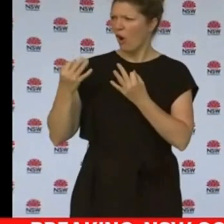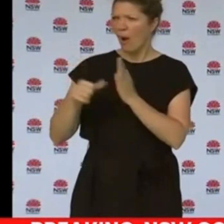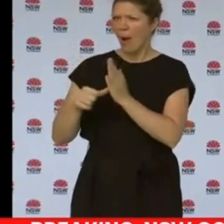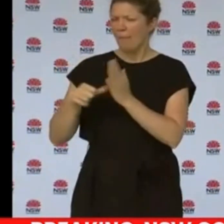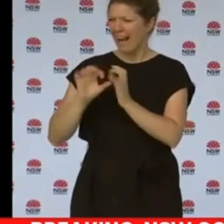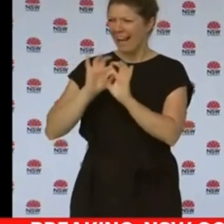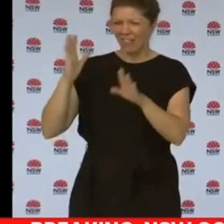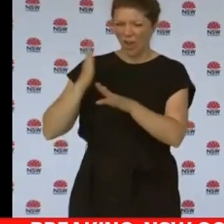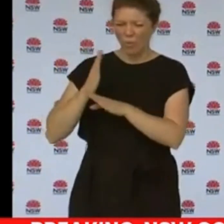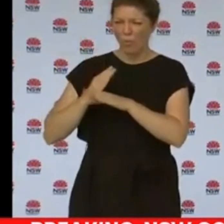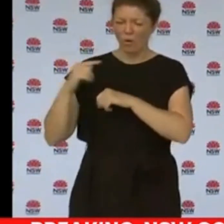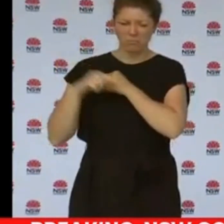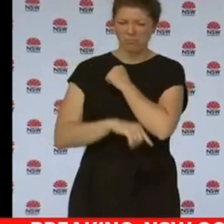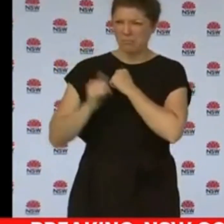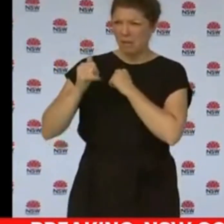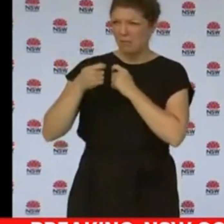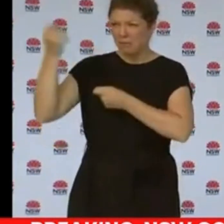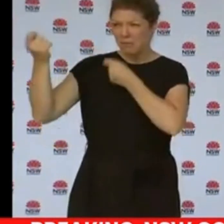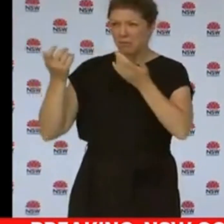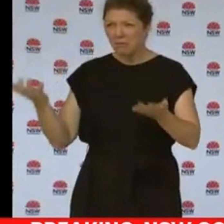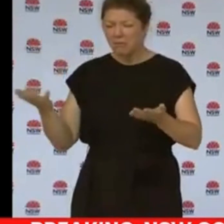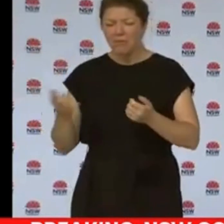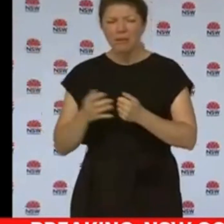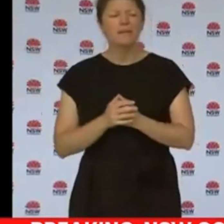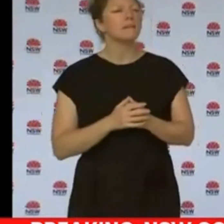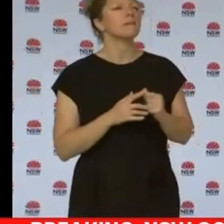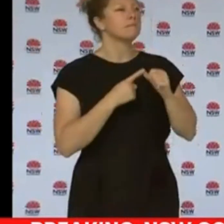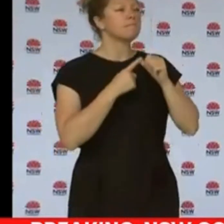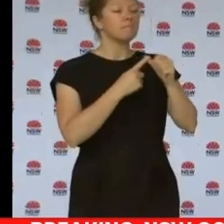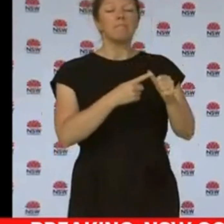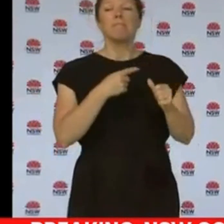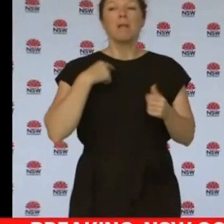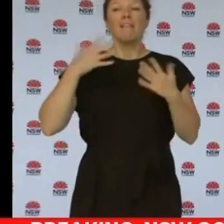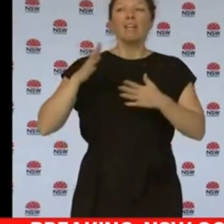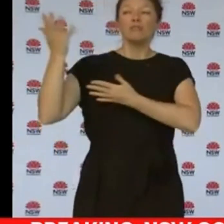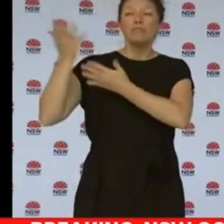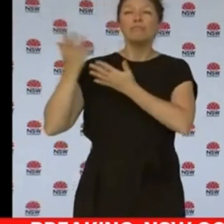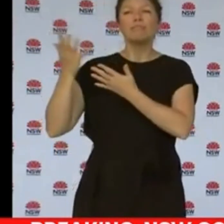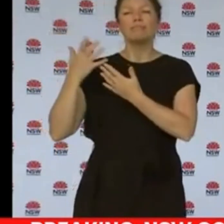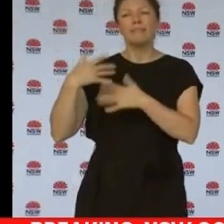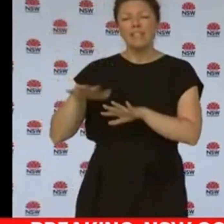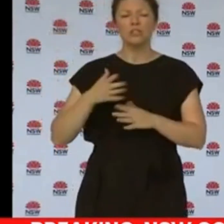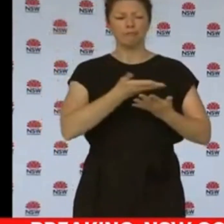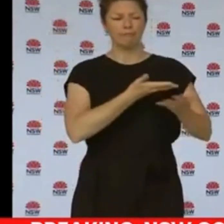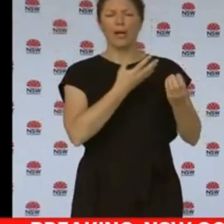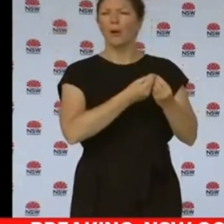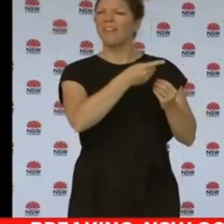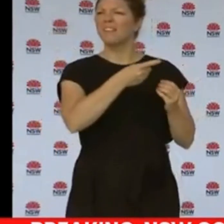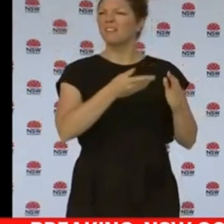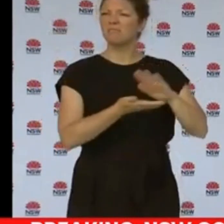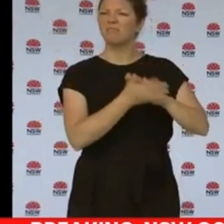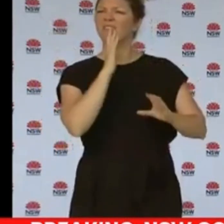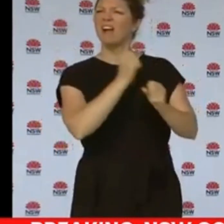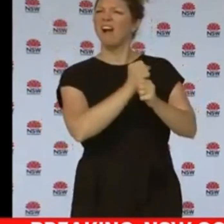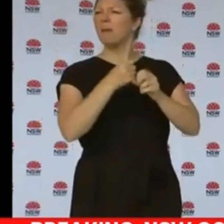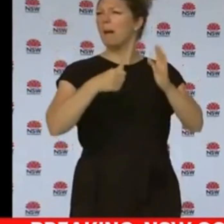those assessments now. So clearly a number of members of my team have been actively engaging with the Chambers of Commerce,